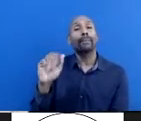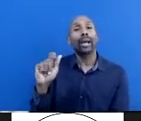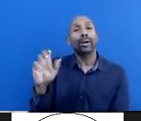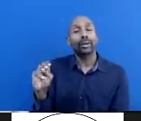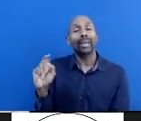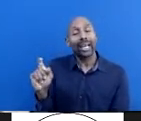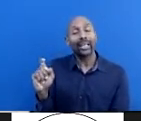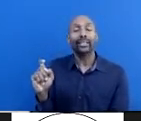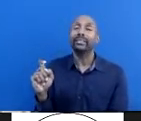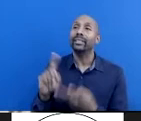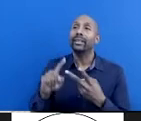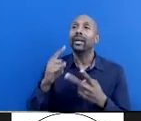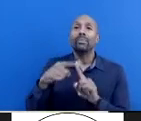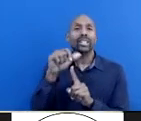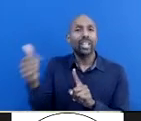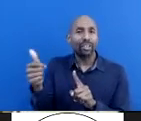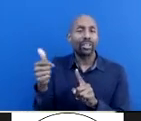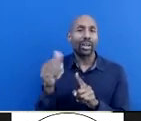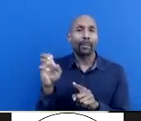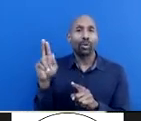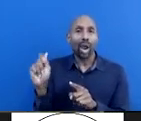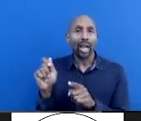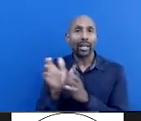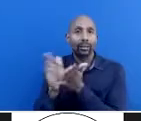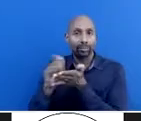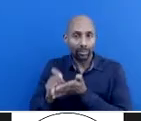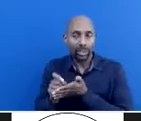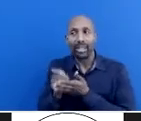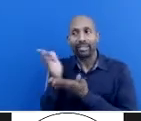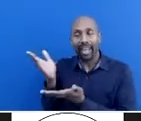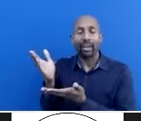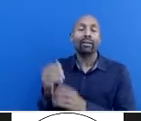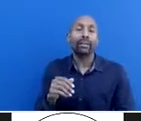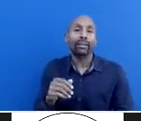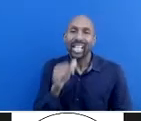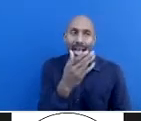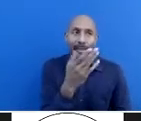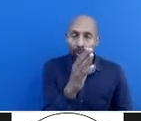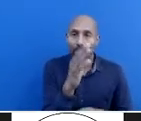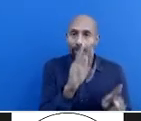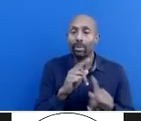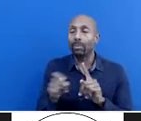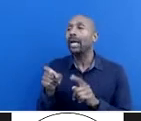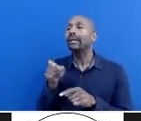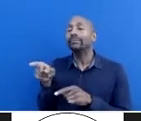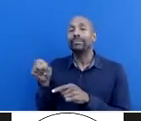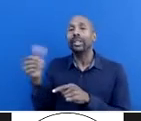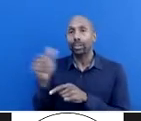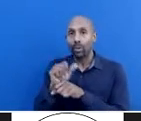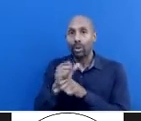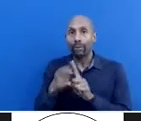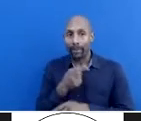another Baraka work, almost to create a kind of bulletproof vest of